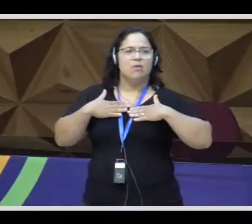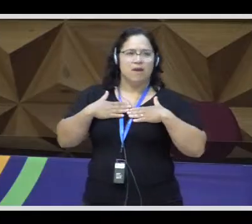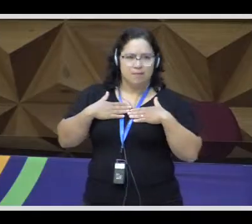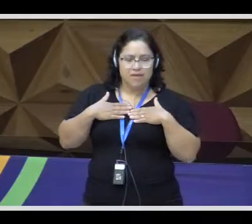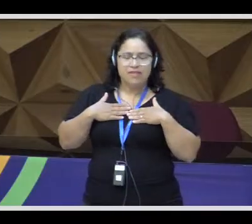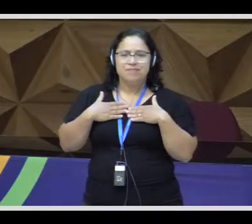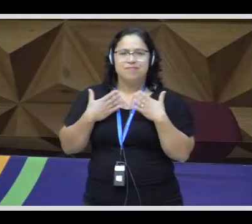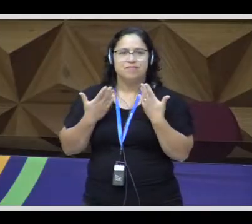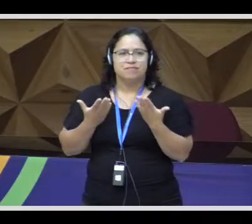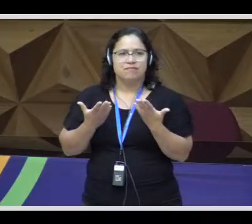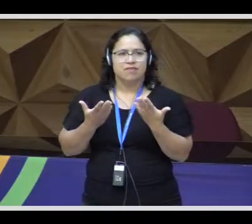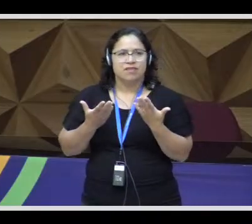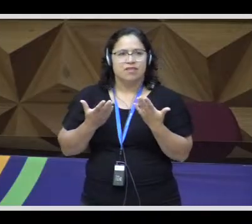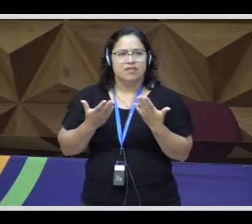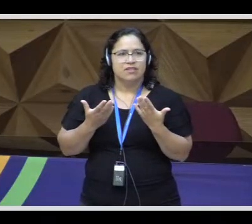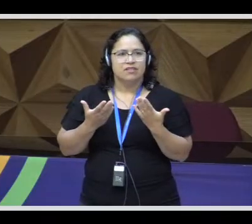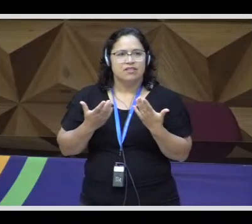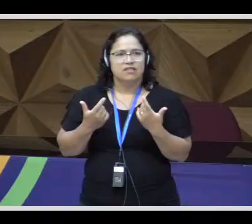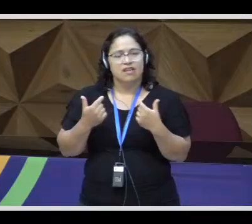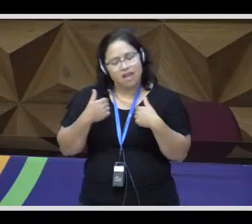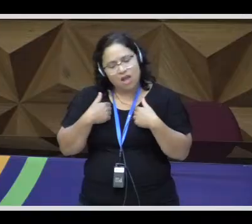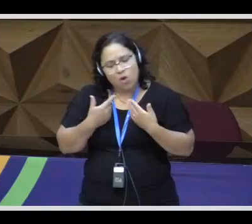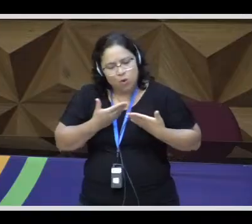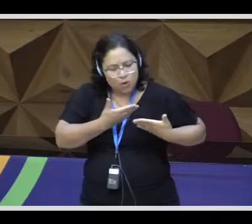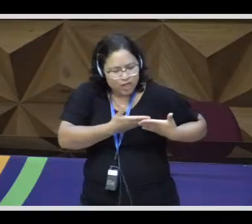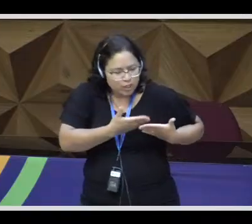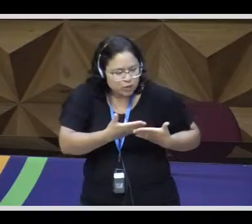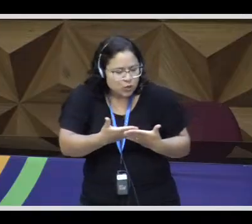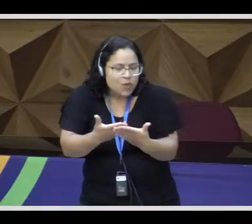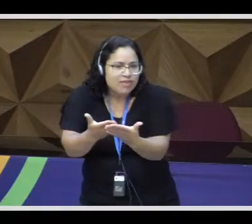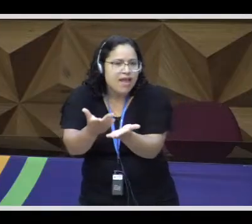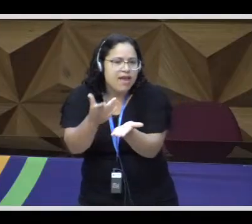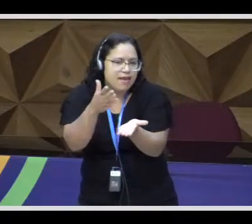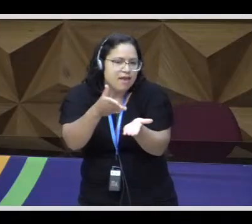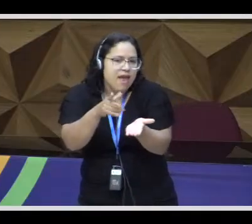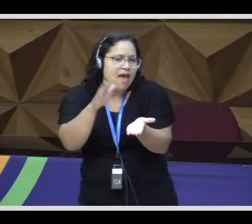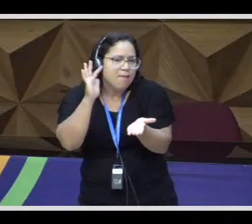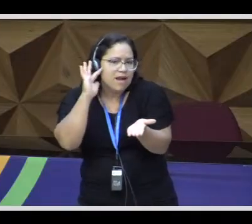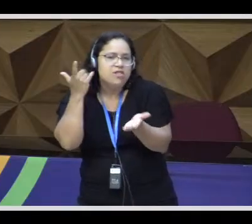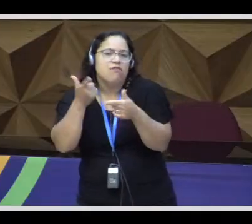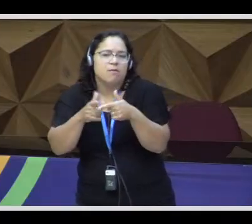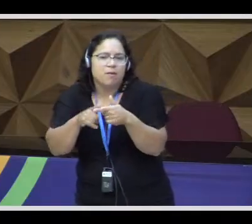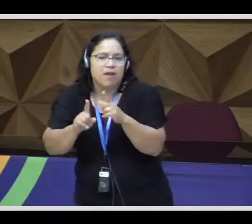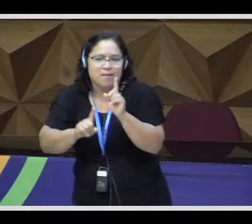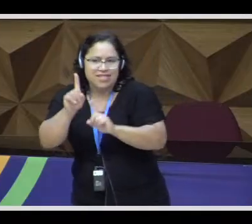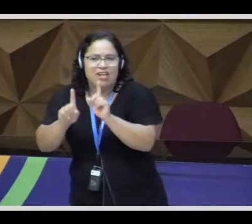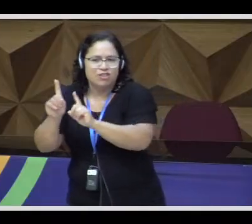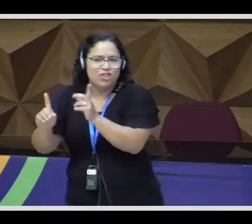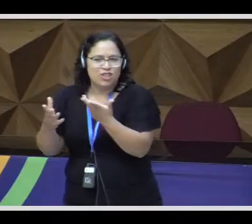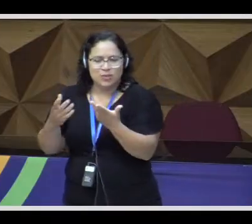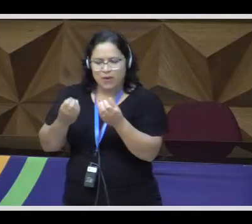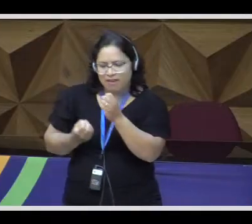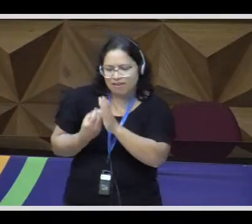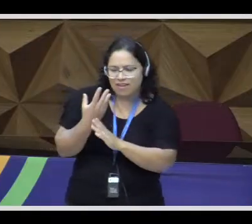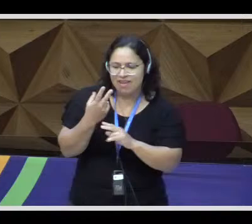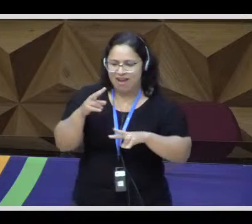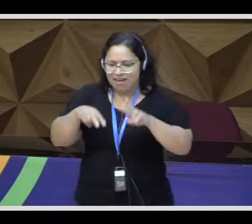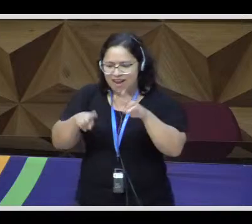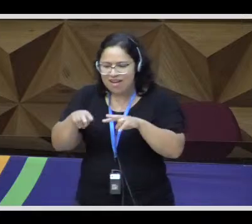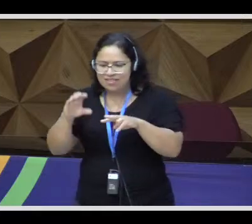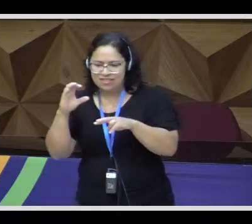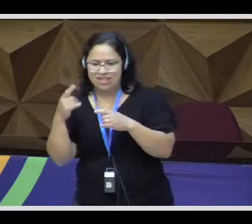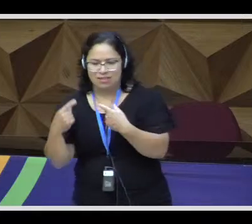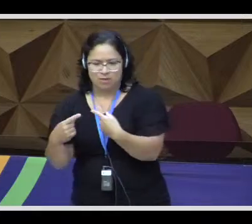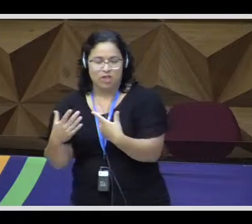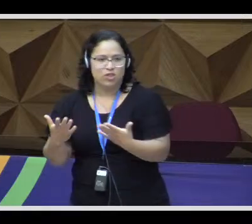trained to solve problems in statistics and create analysis in political science. So the first challenge